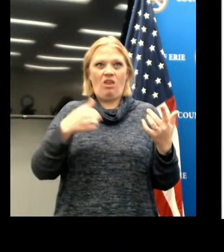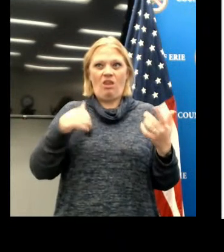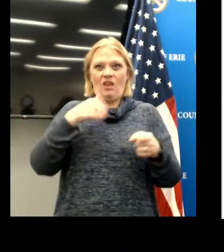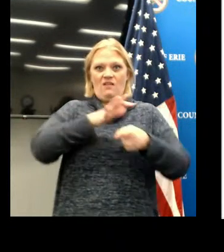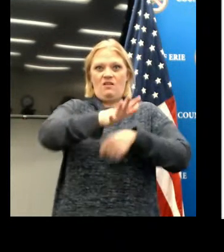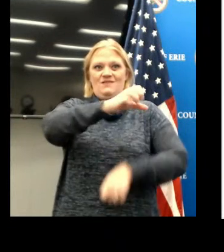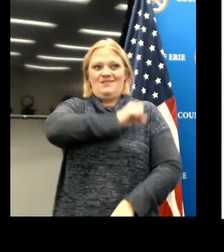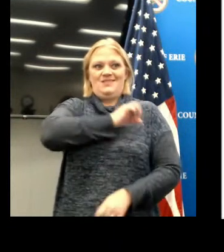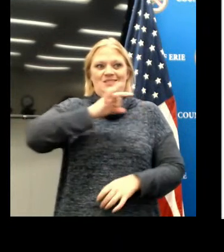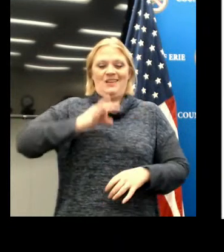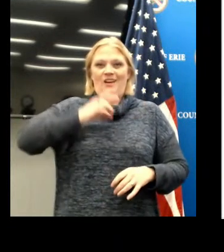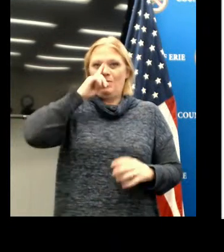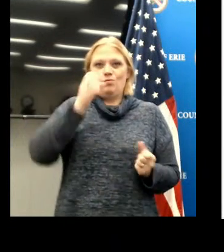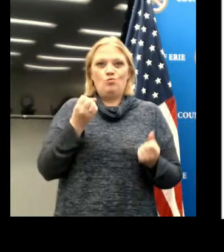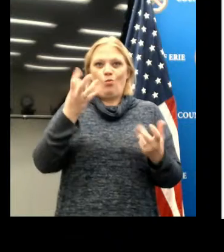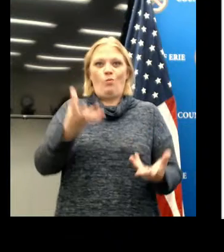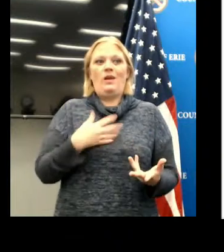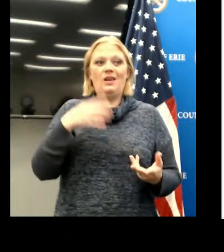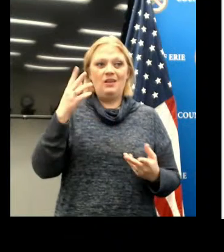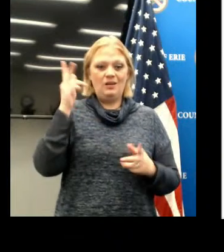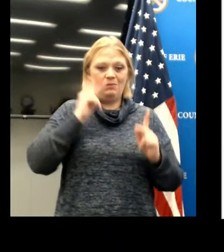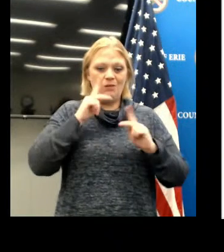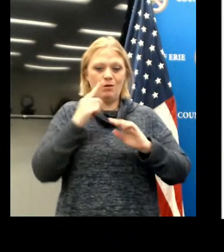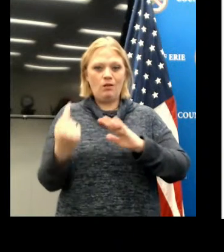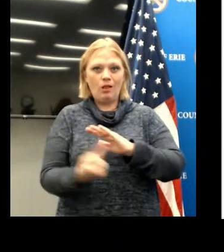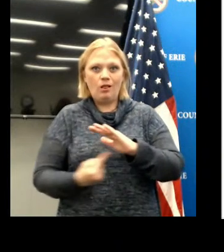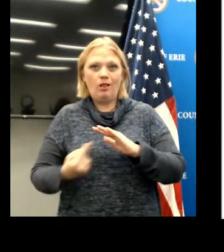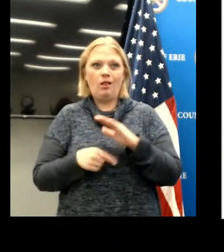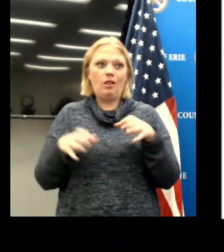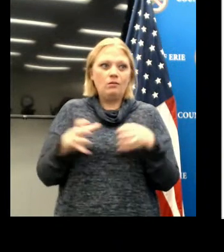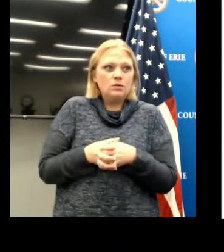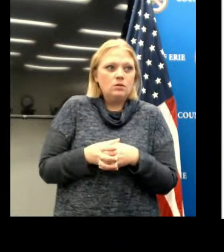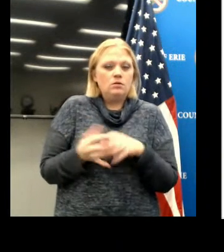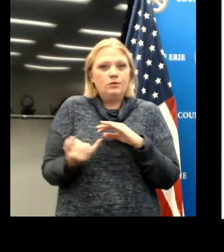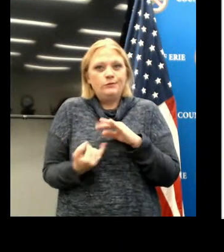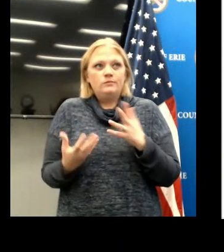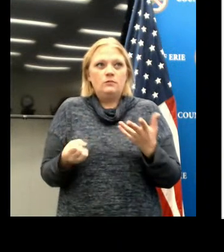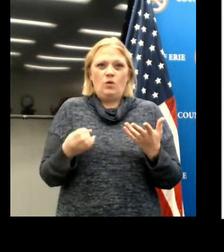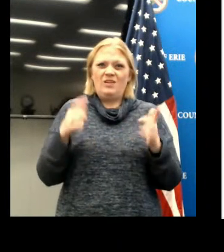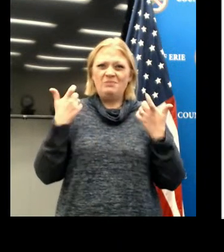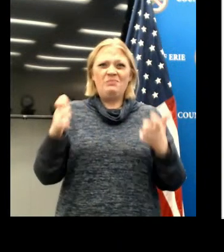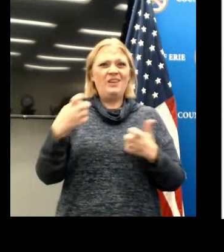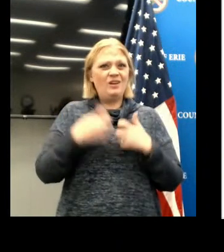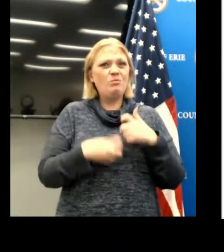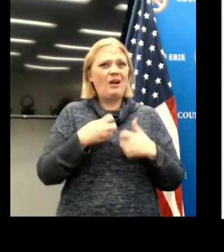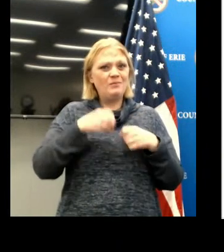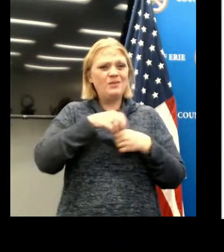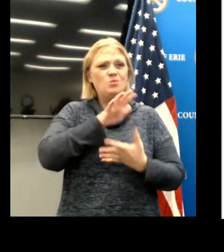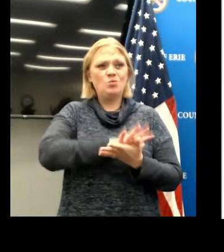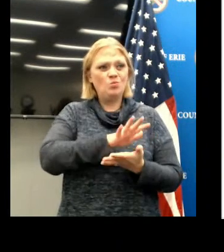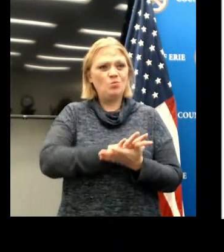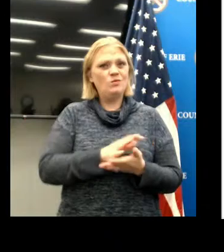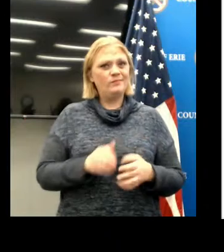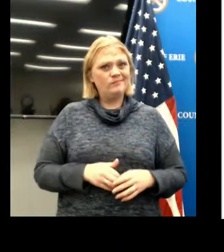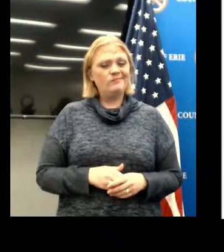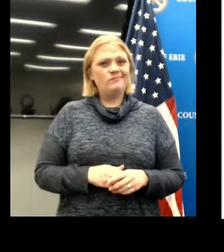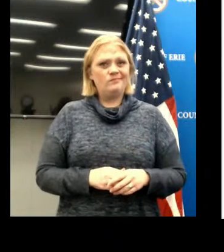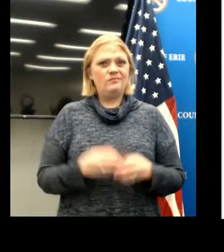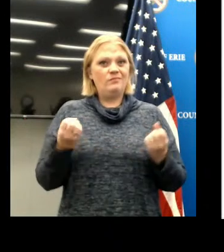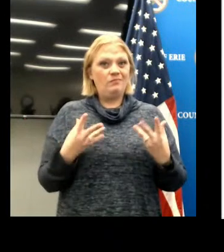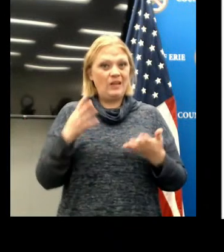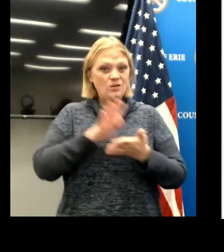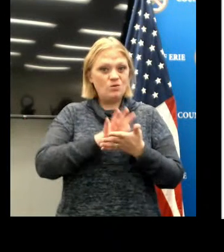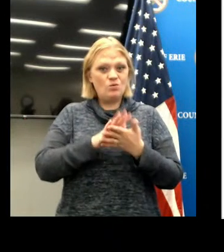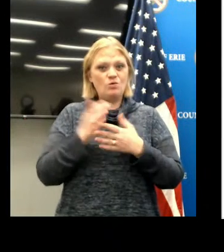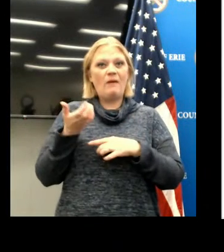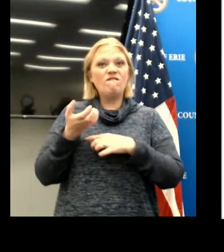need because there are too many people in isolation or in quarantine. So this is a huge problem in our schools too. And many schools have